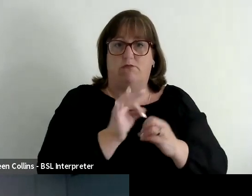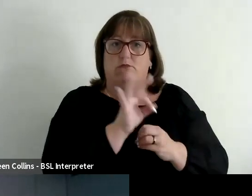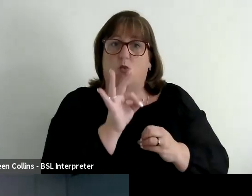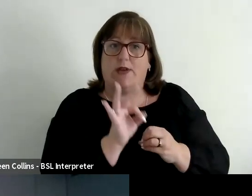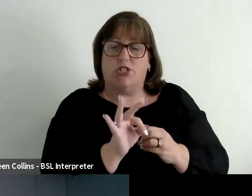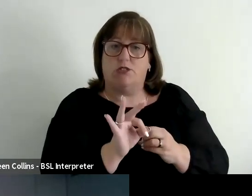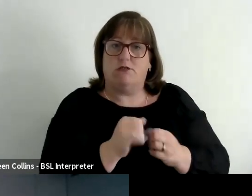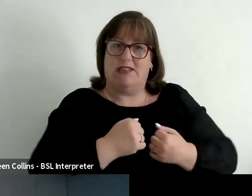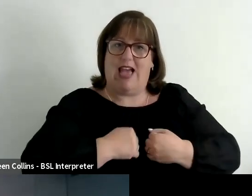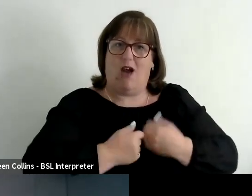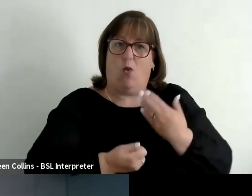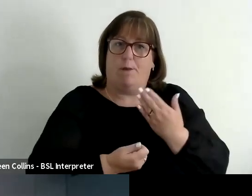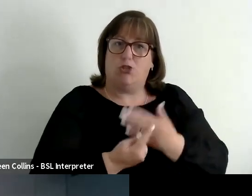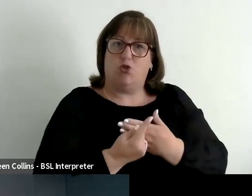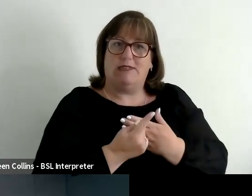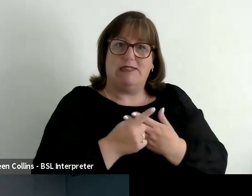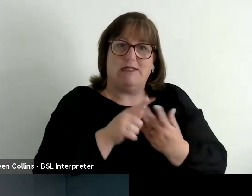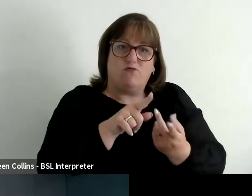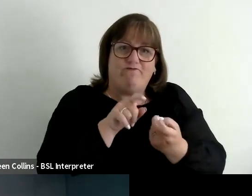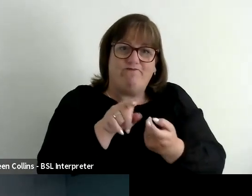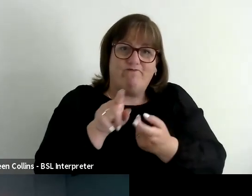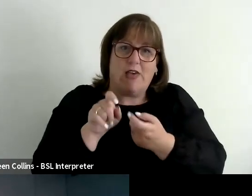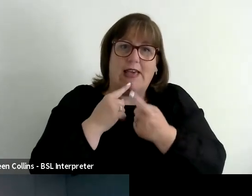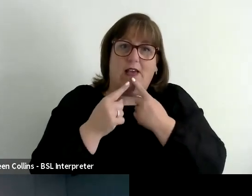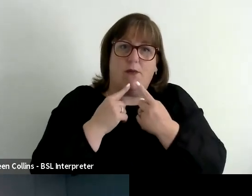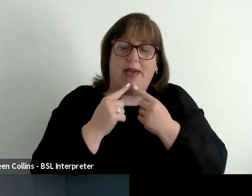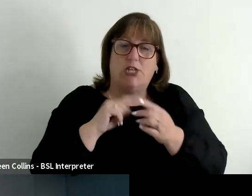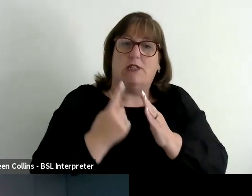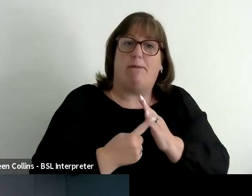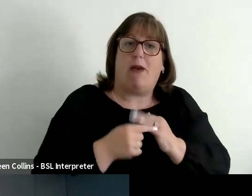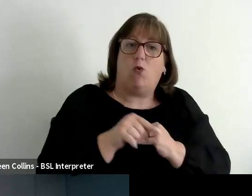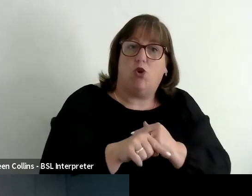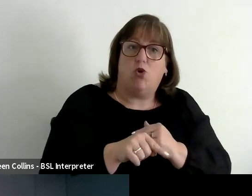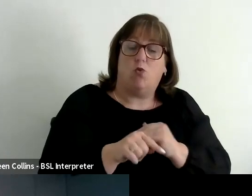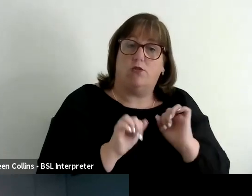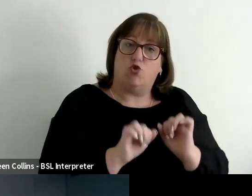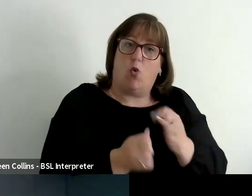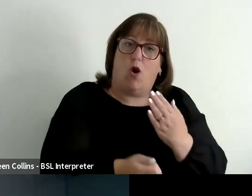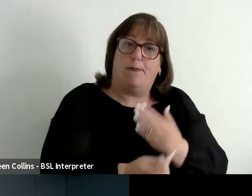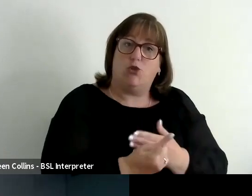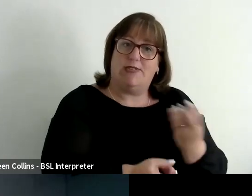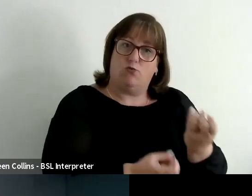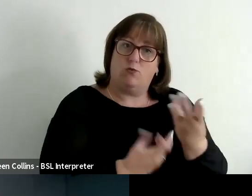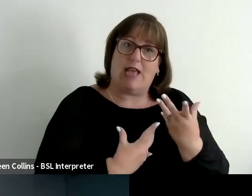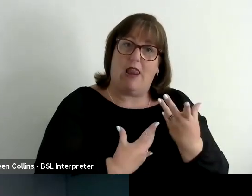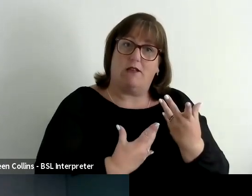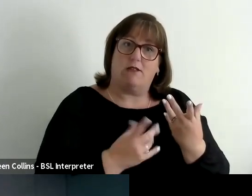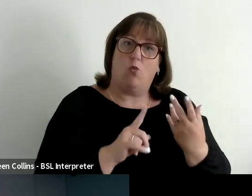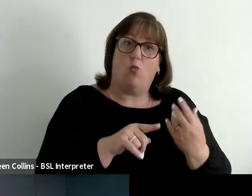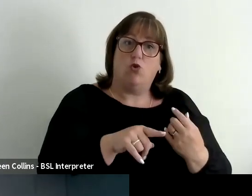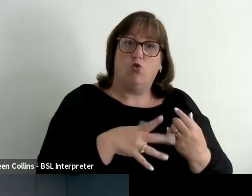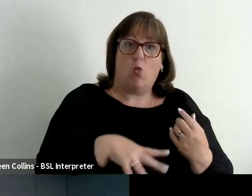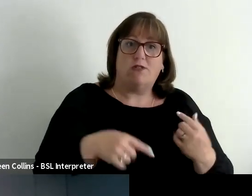little bit more about you and for you to tell us other things that you want us to know. So we would typically ask between 4 to